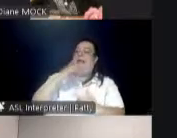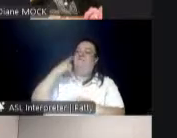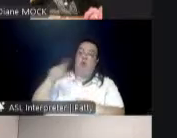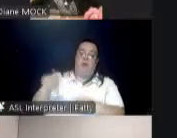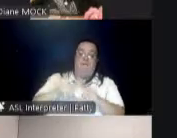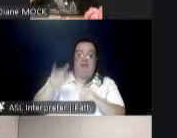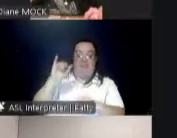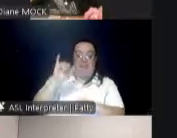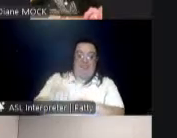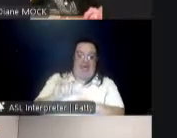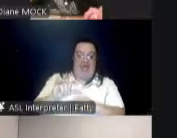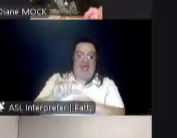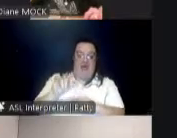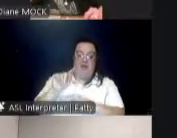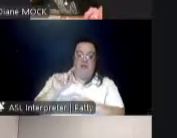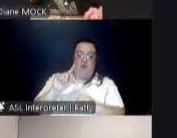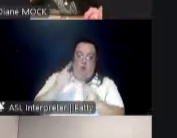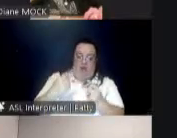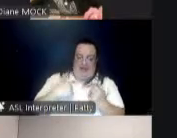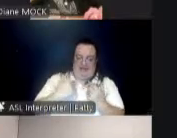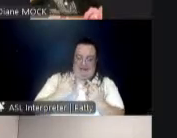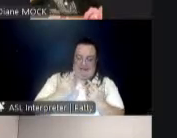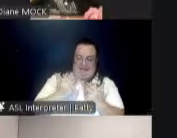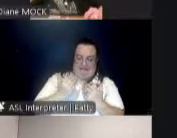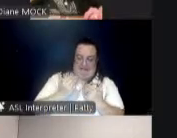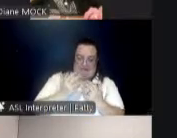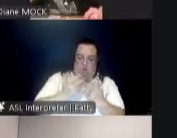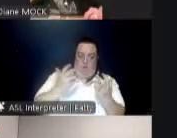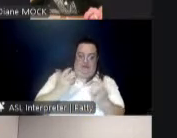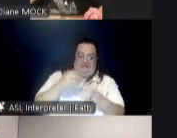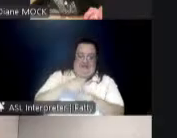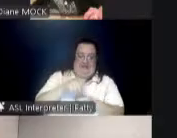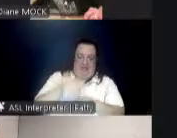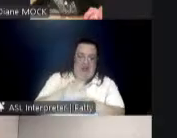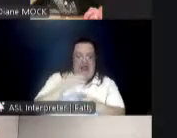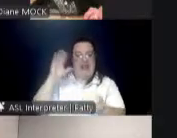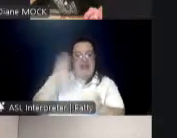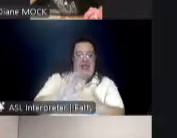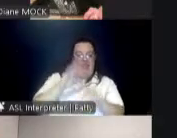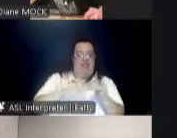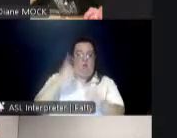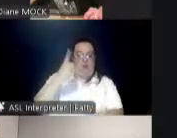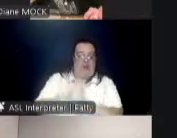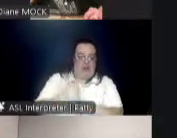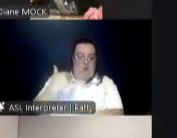much blood in it. Yeah. And it's got less blood in it than it did a year ago because of the declining assessment.